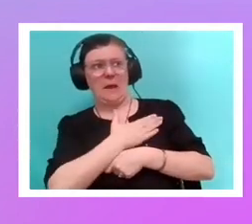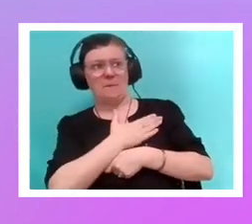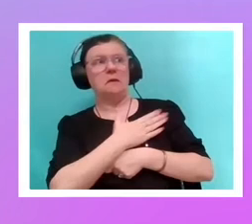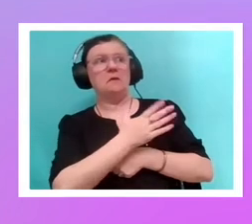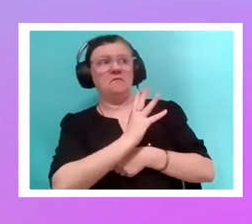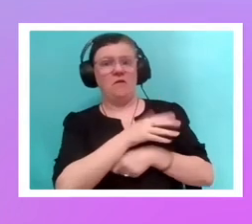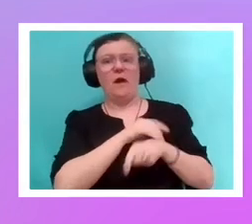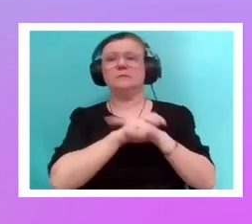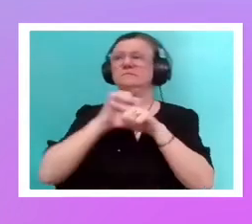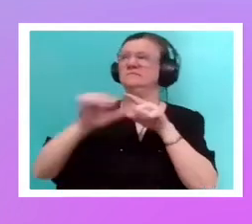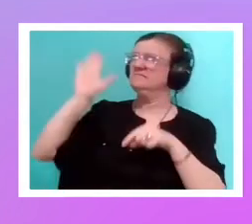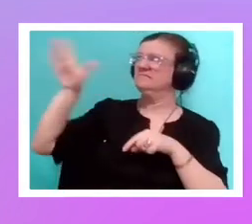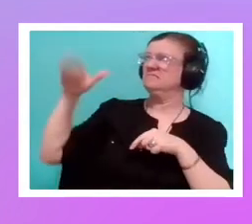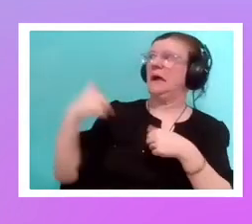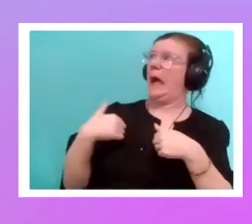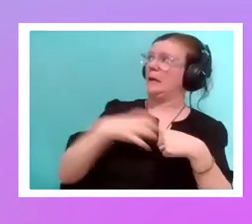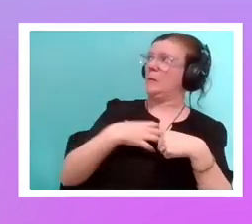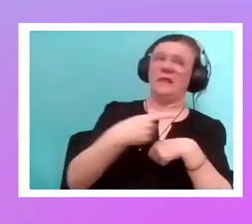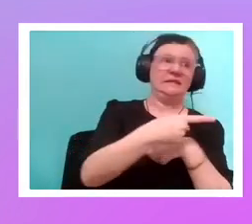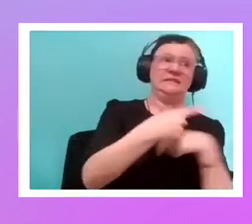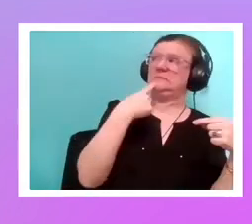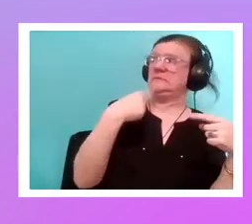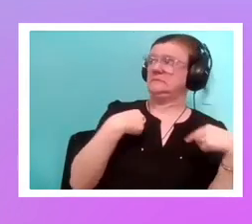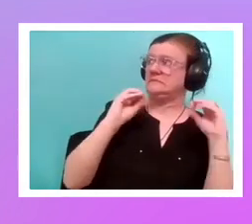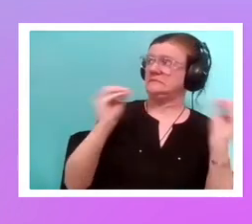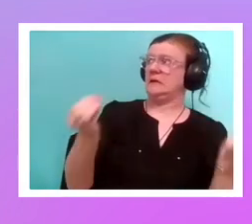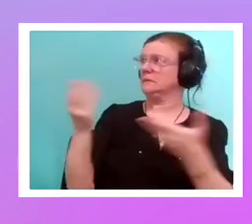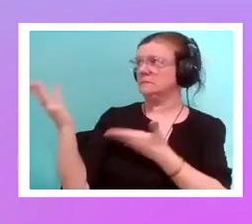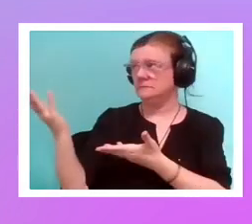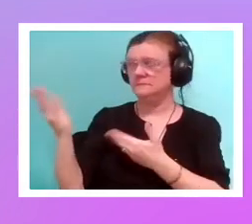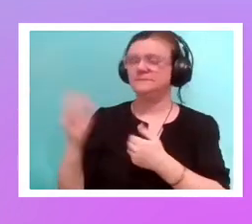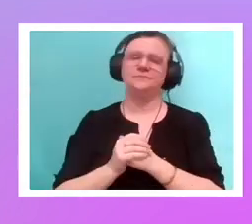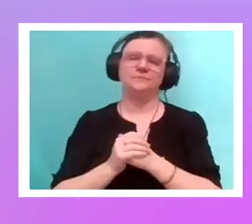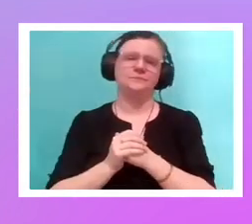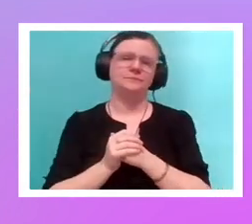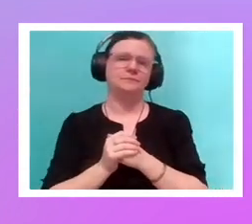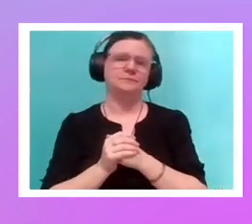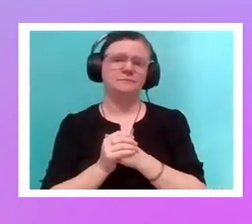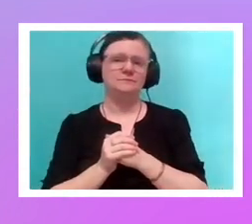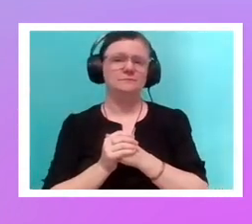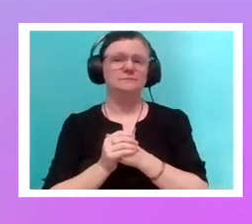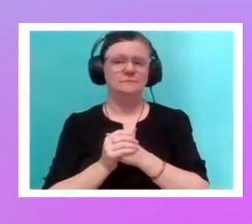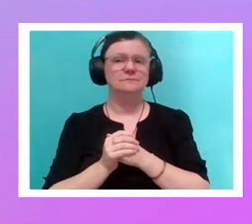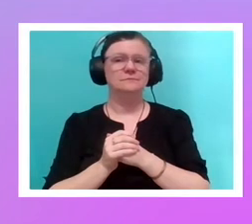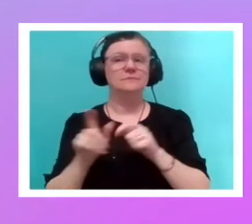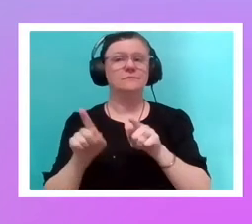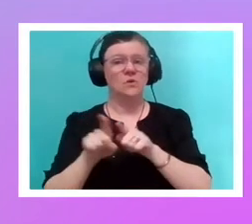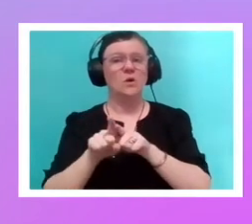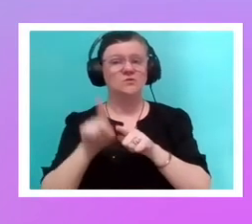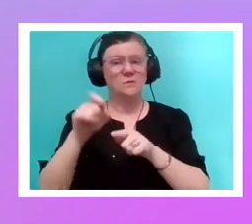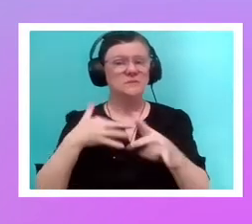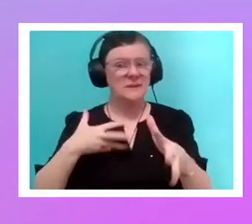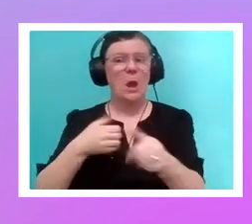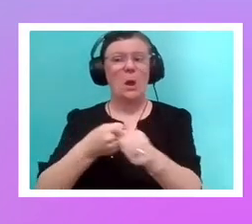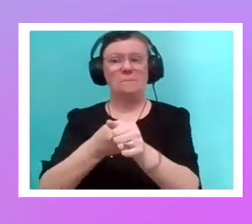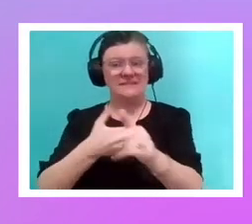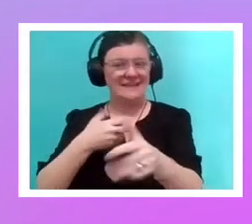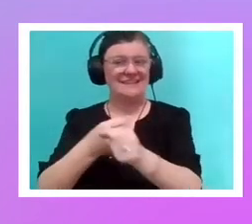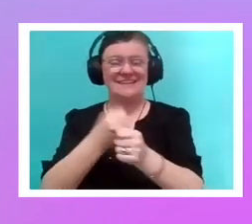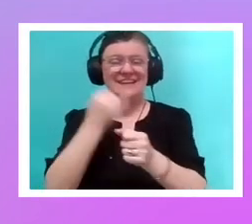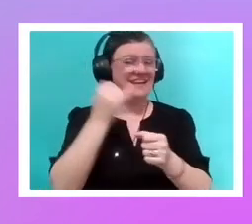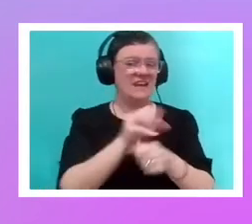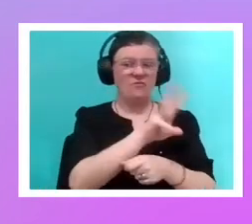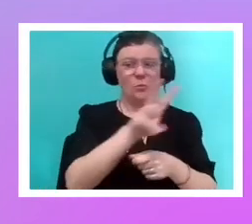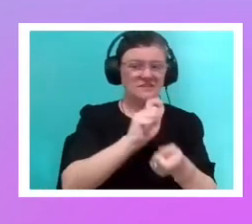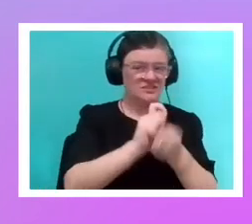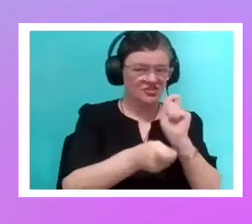then go direct to one of the enforcement bodies. And importantly, it must be regularly updated as and when changes are made. There's no point